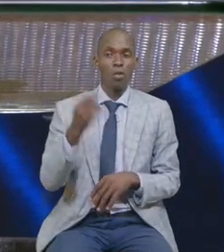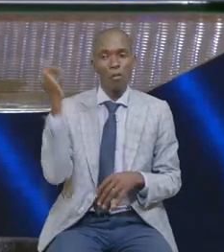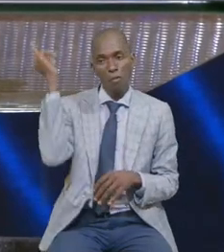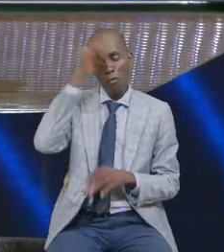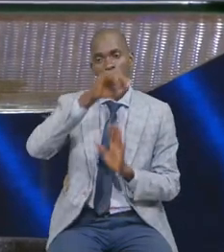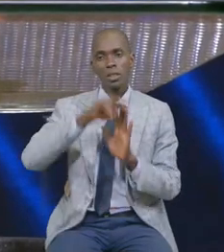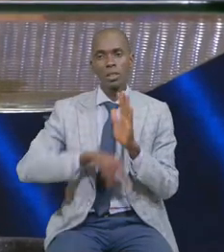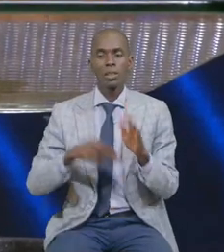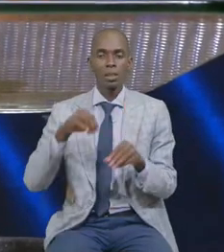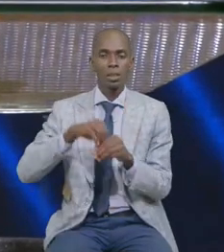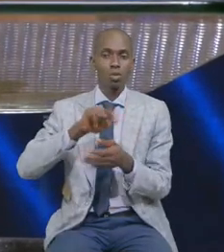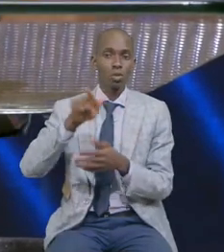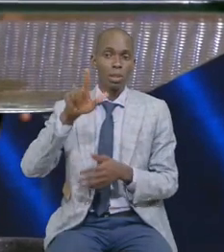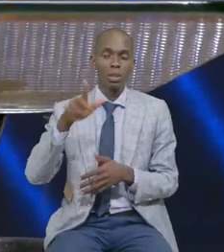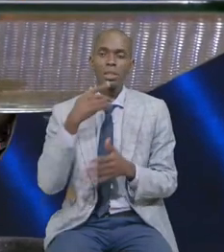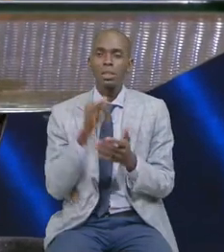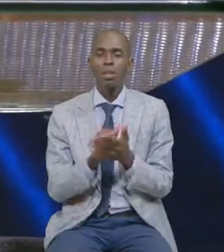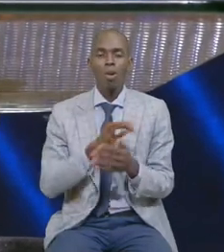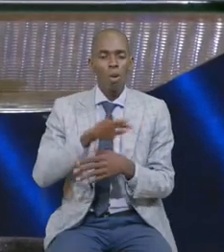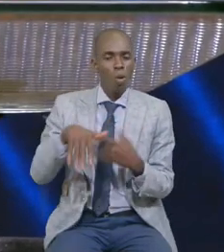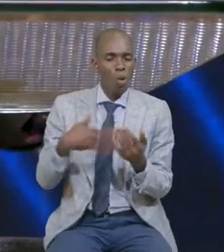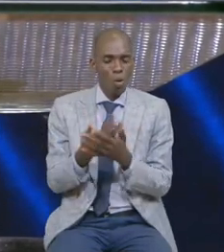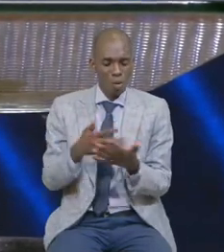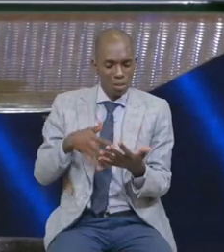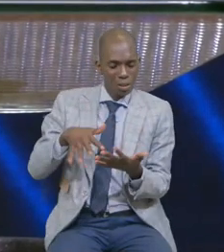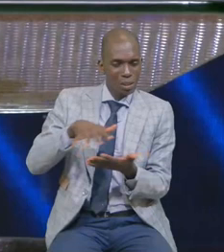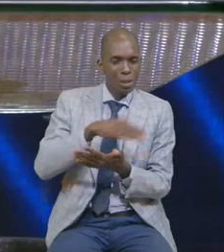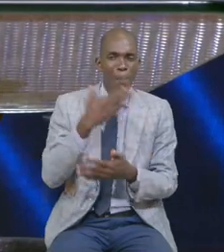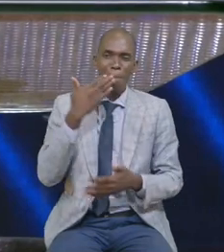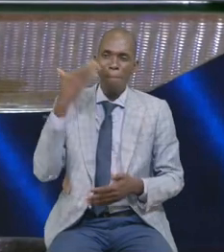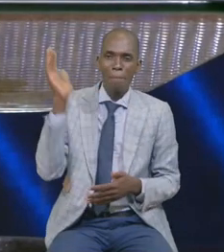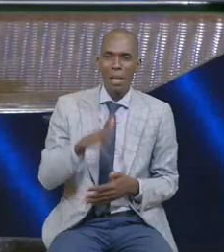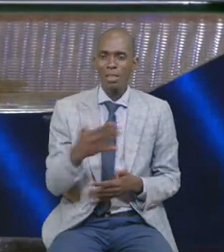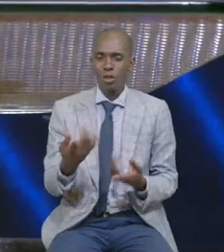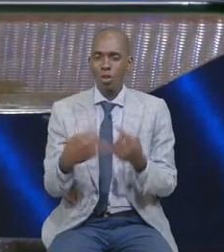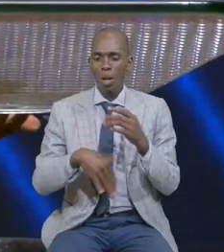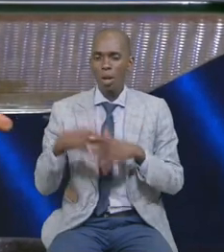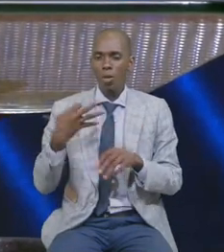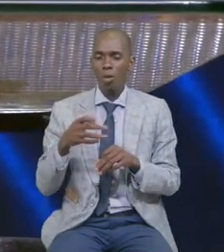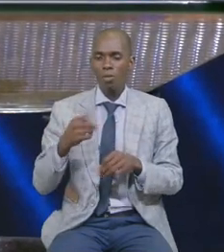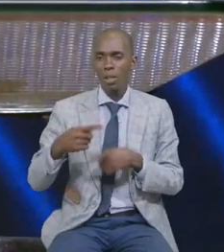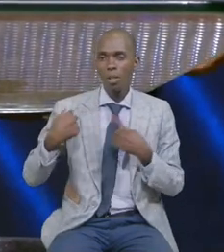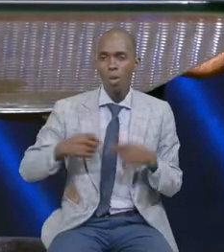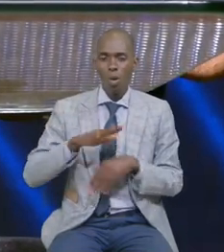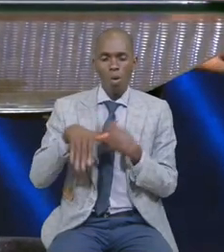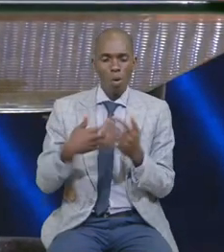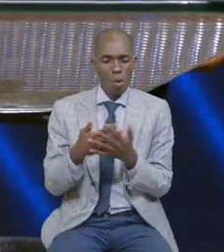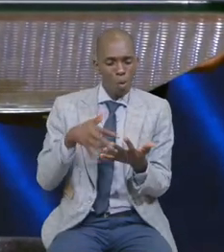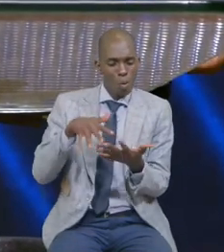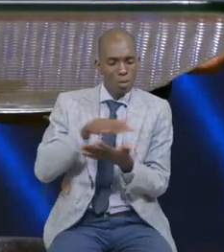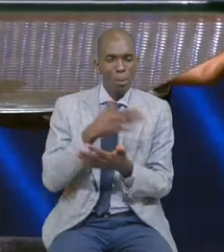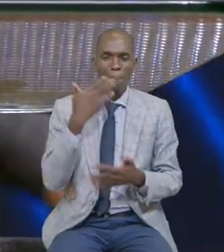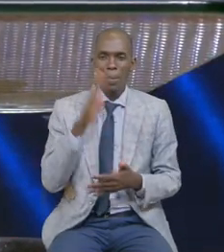it says it's all these evil things all the evil things coming out of the heart of the evil things